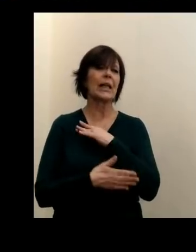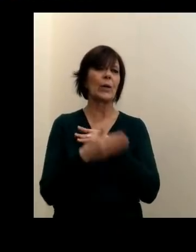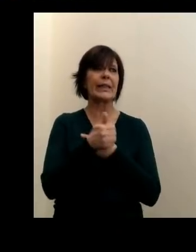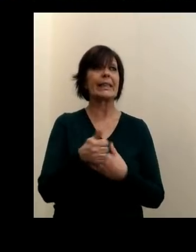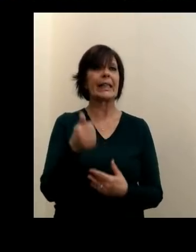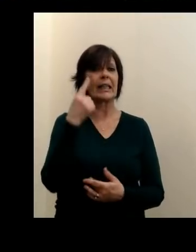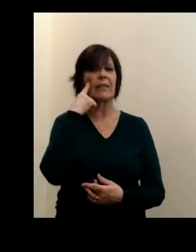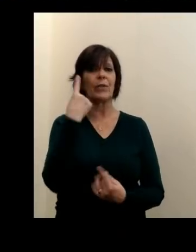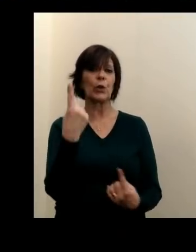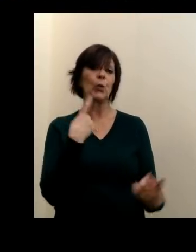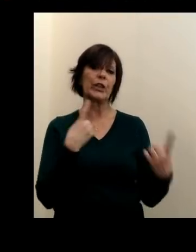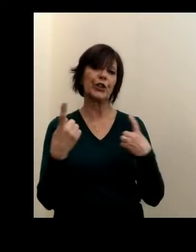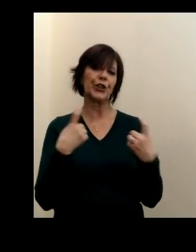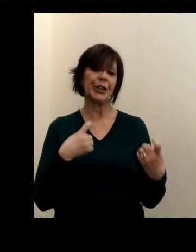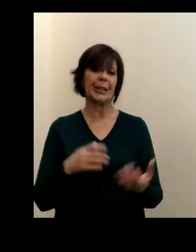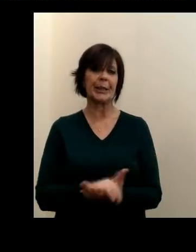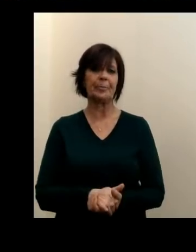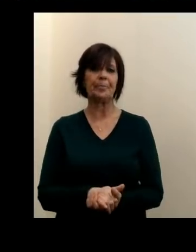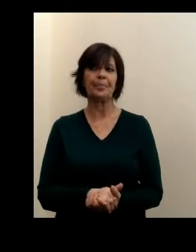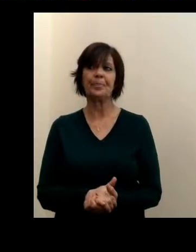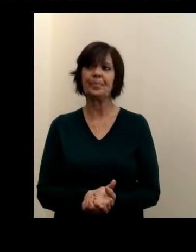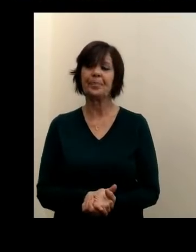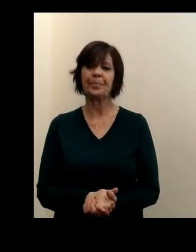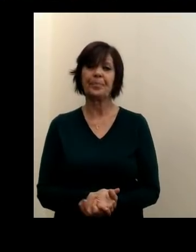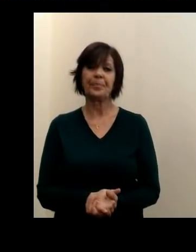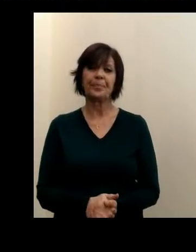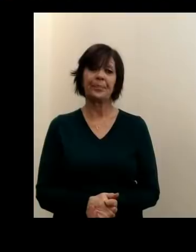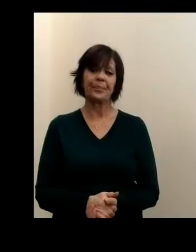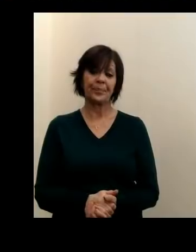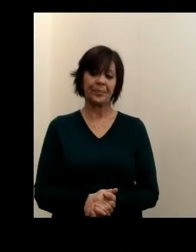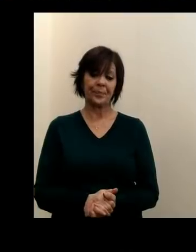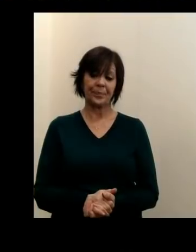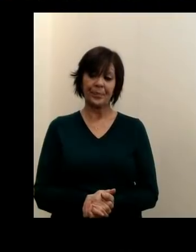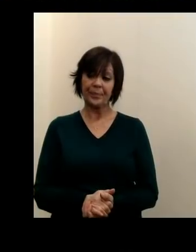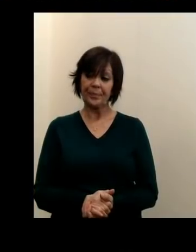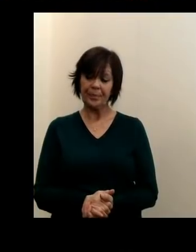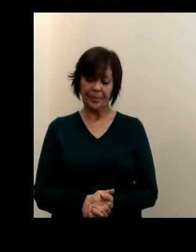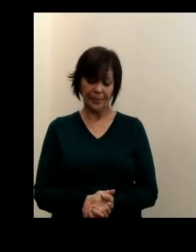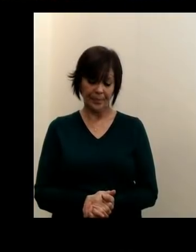executive for questions and answers.